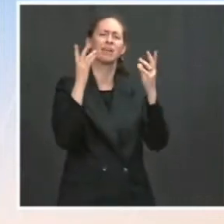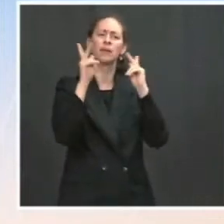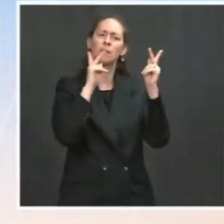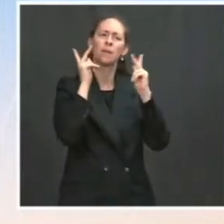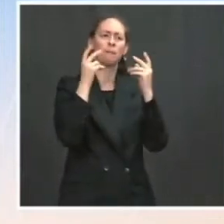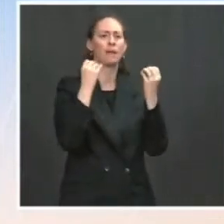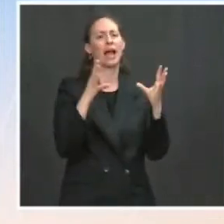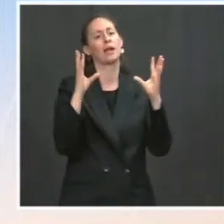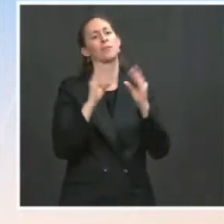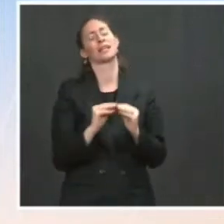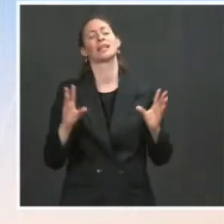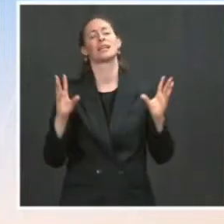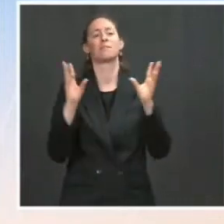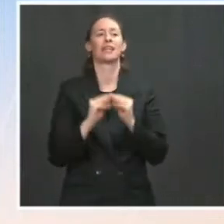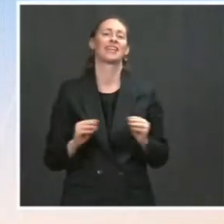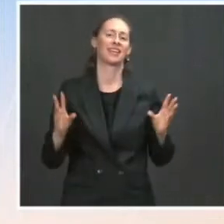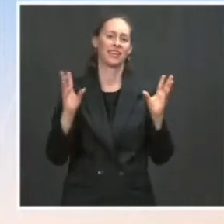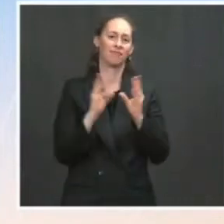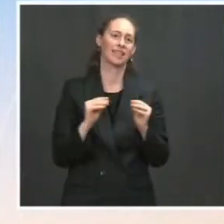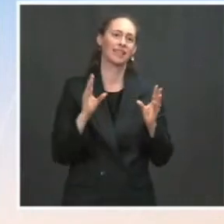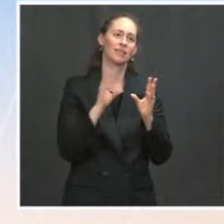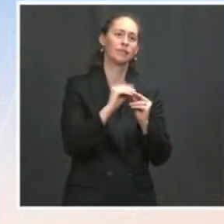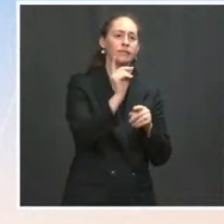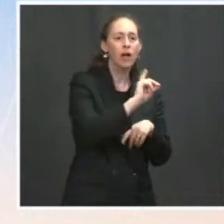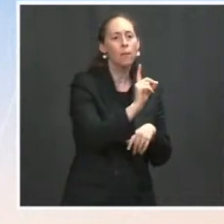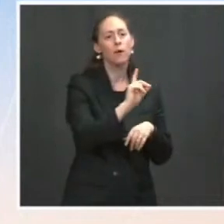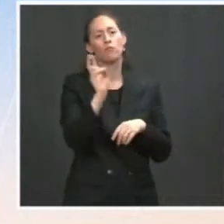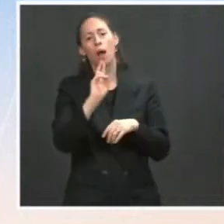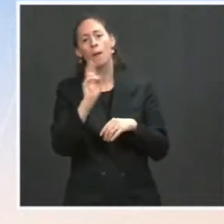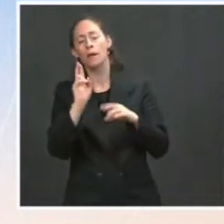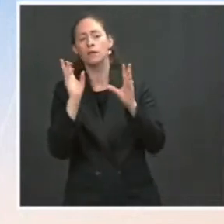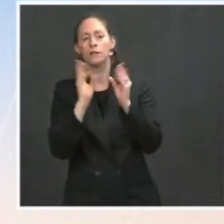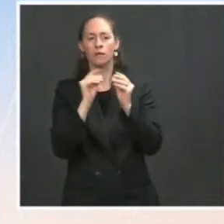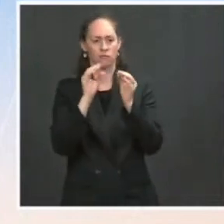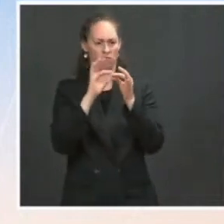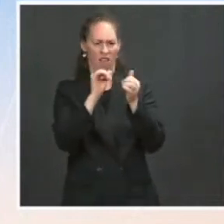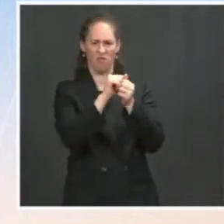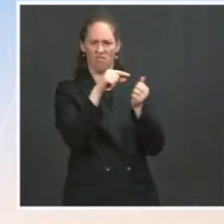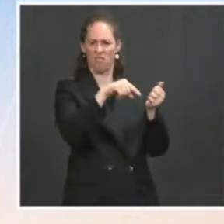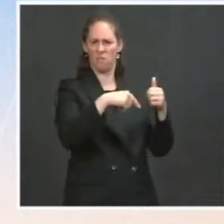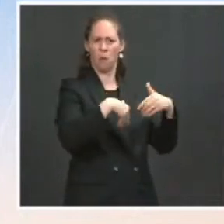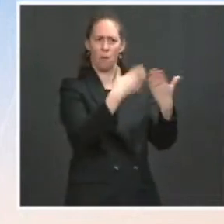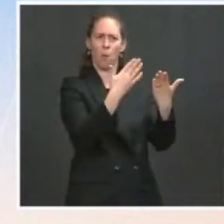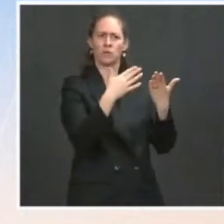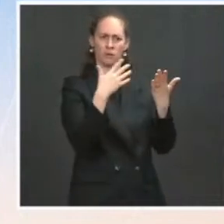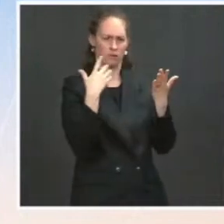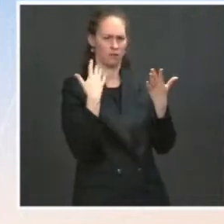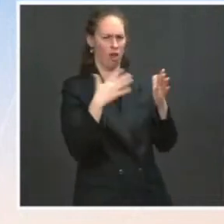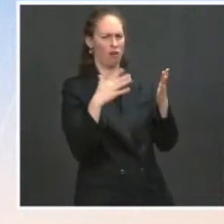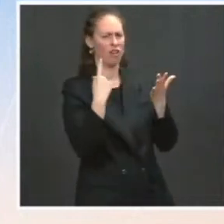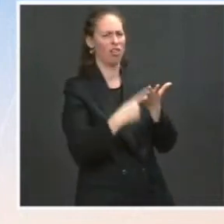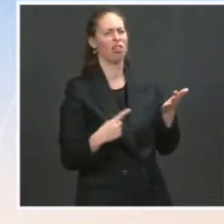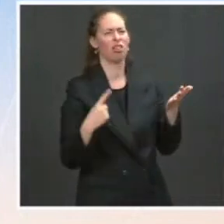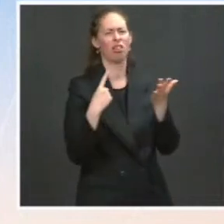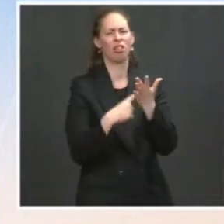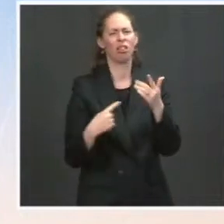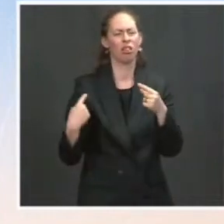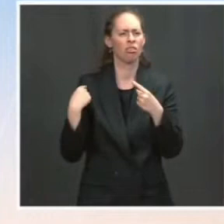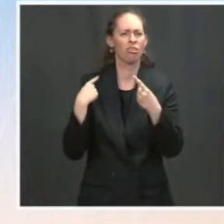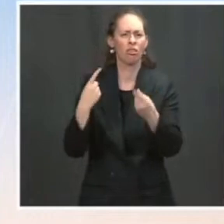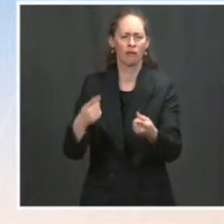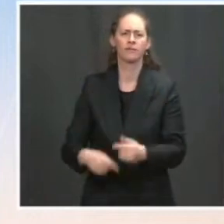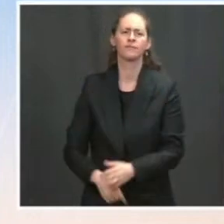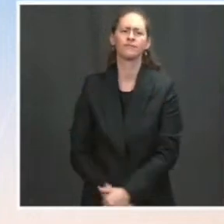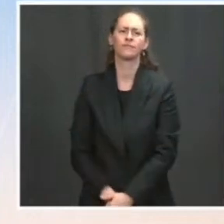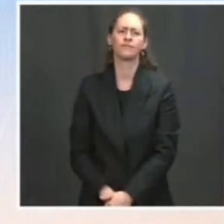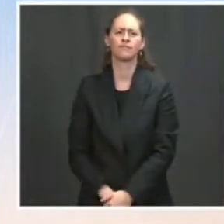and discussions about these proposals and what's important to a variety of members. As you know, Yamiche, there are some members we've been talking about a